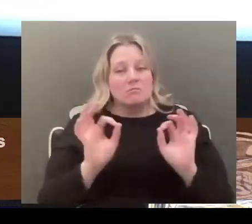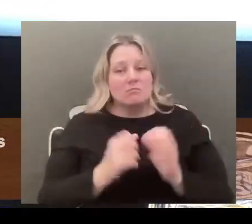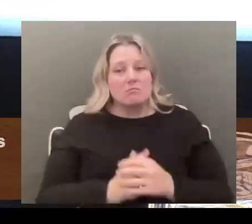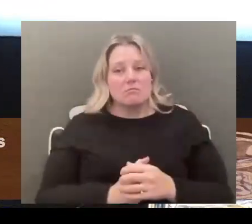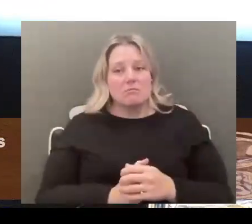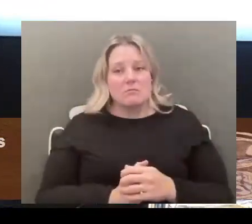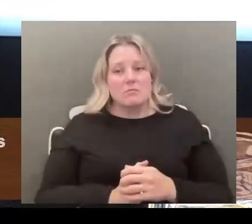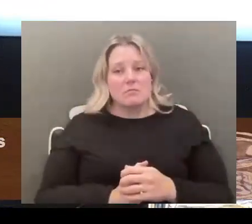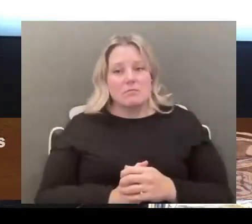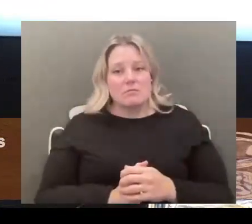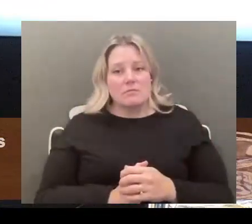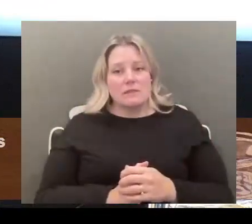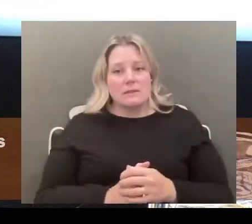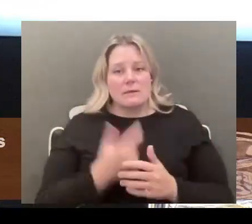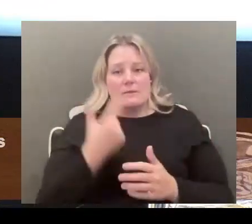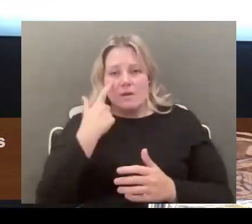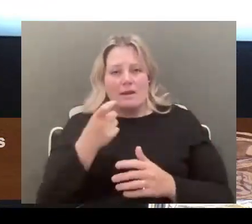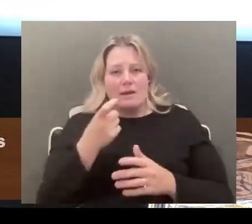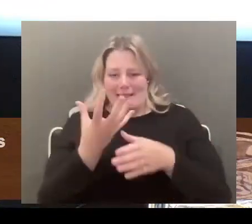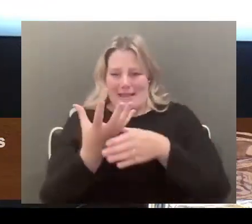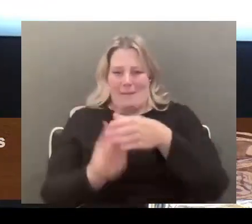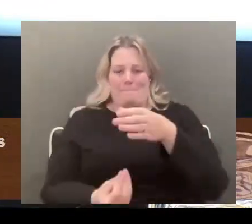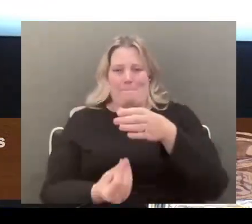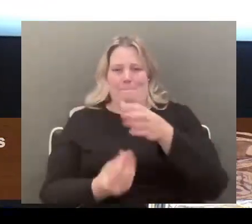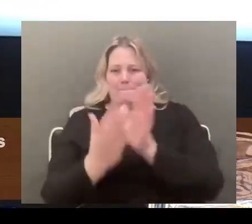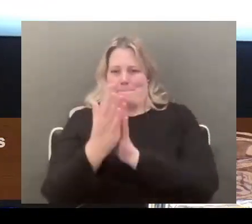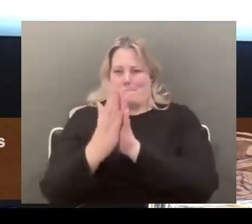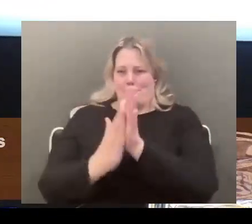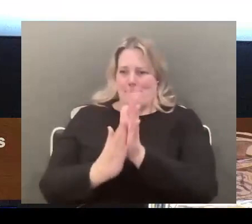what is that gap, and